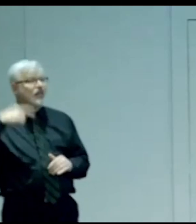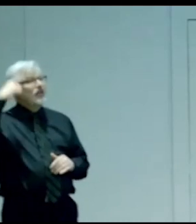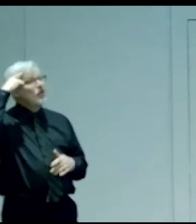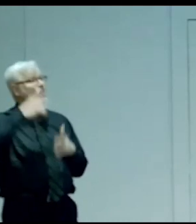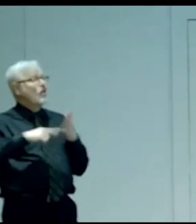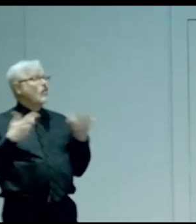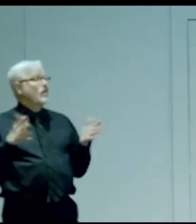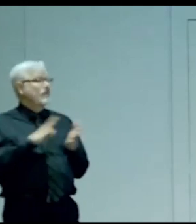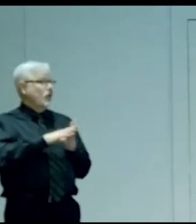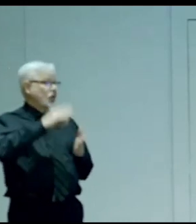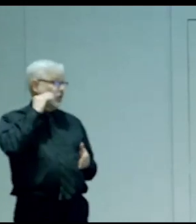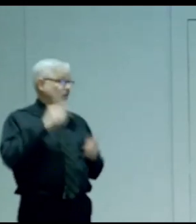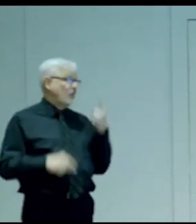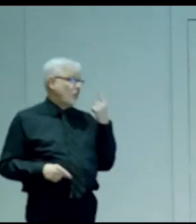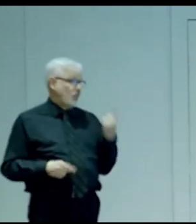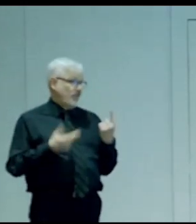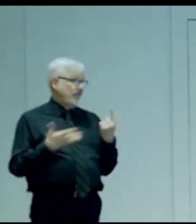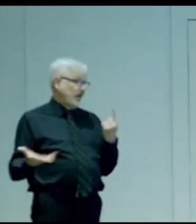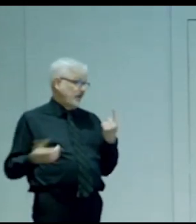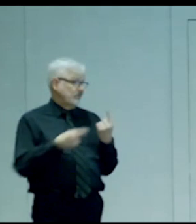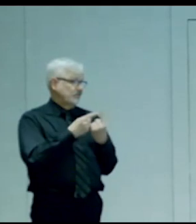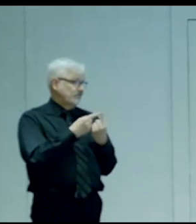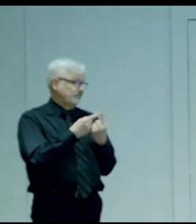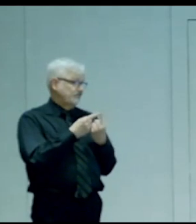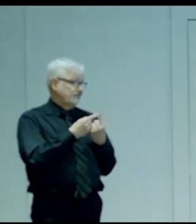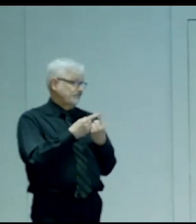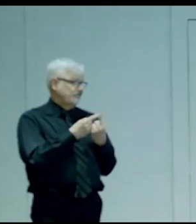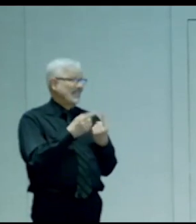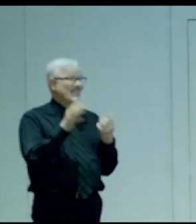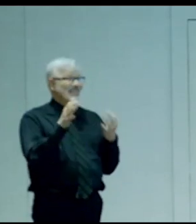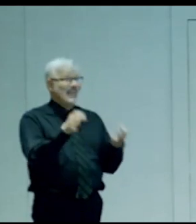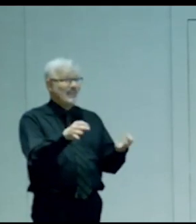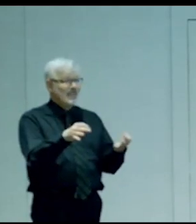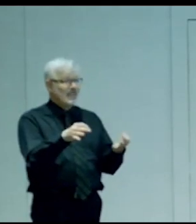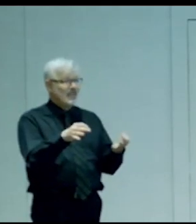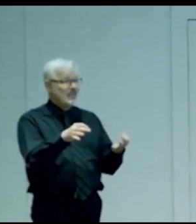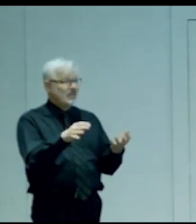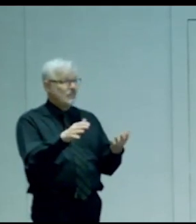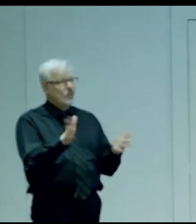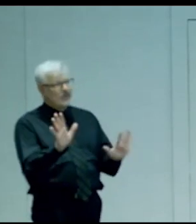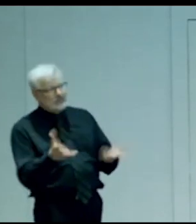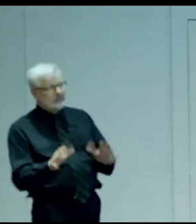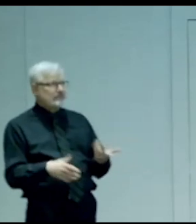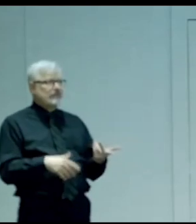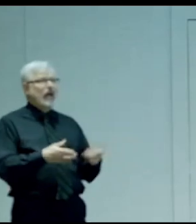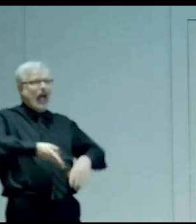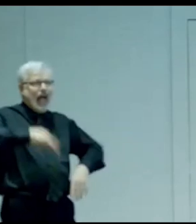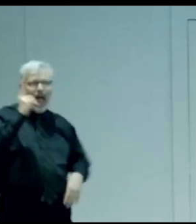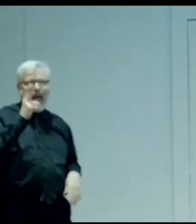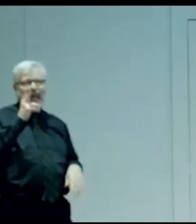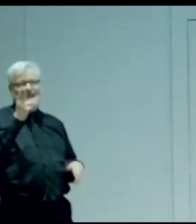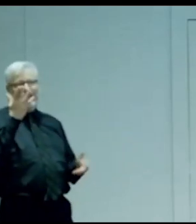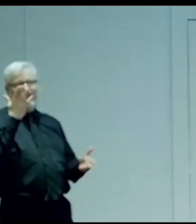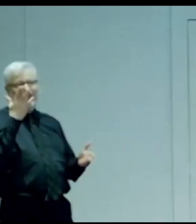we've learned, one thing it seems, there is that definitely, I shouldn't say definitely, highly probable